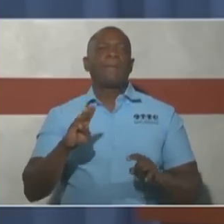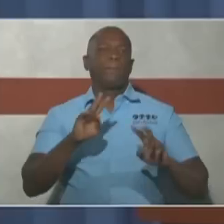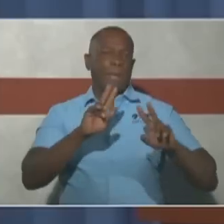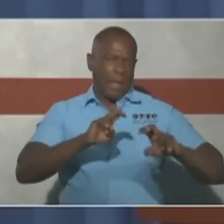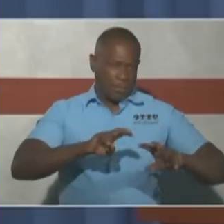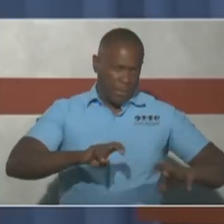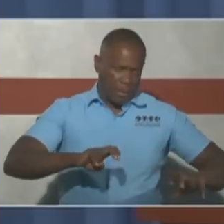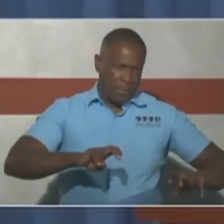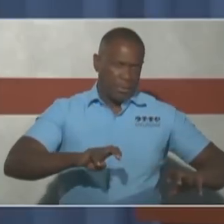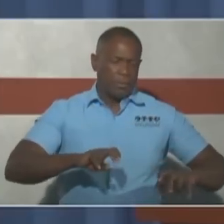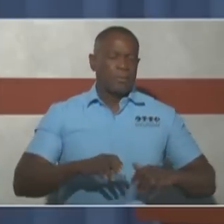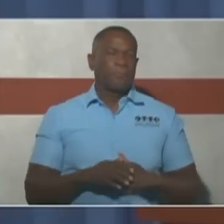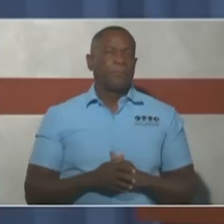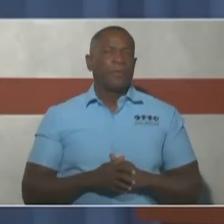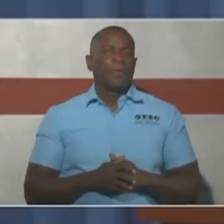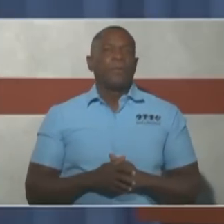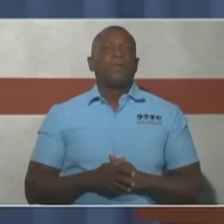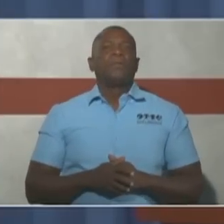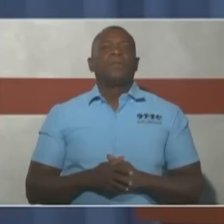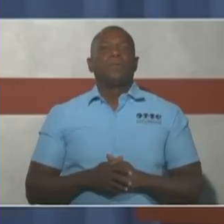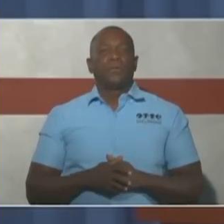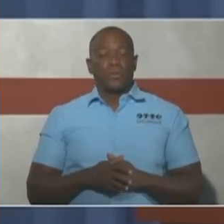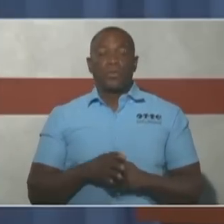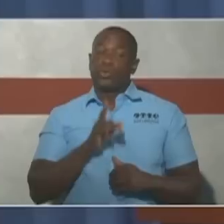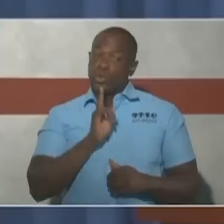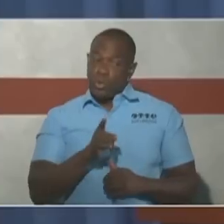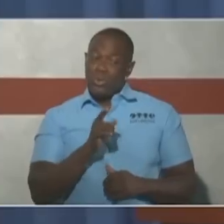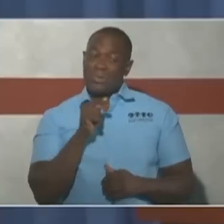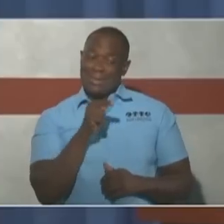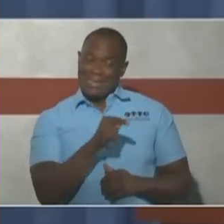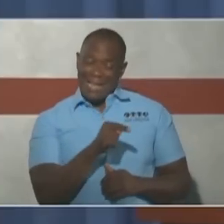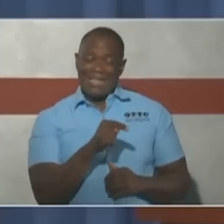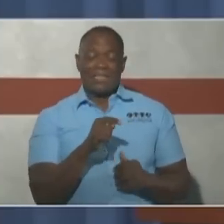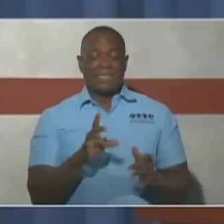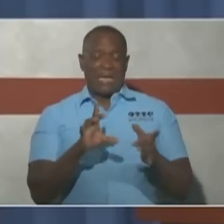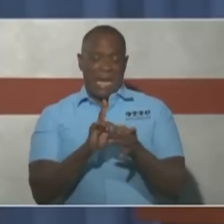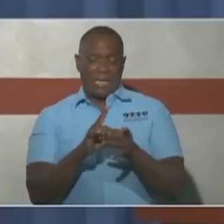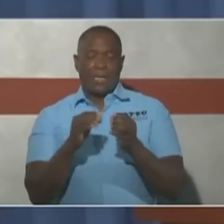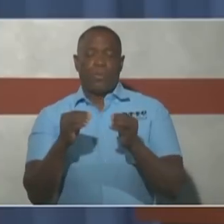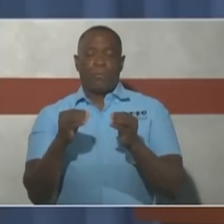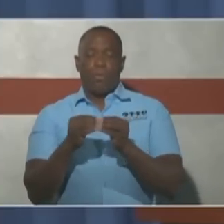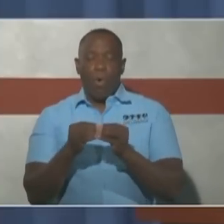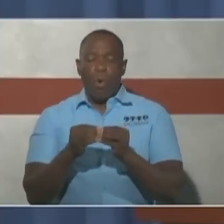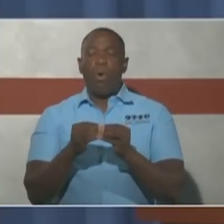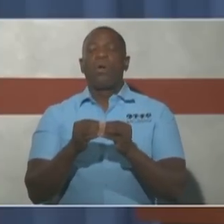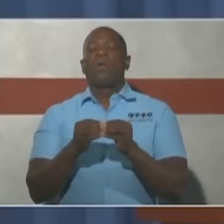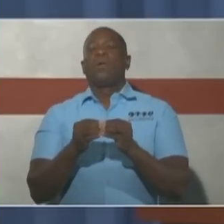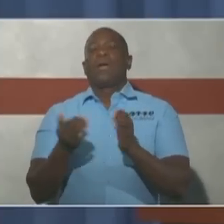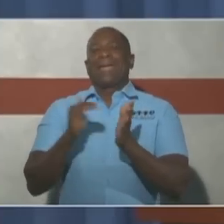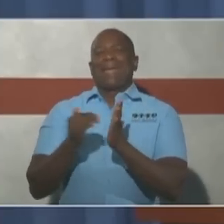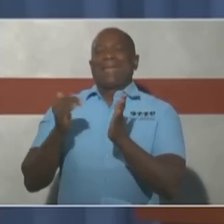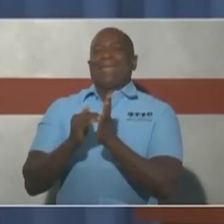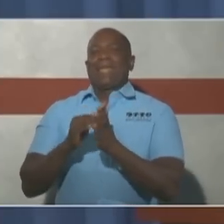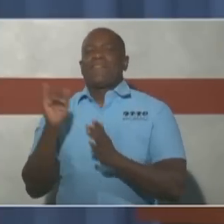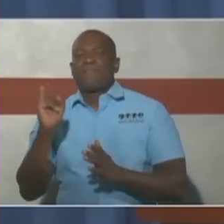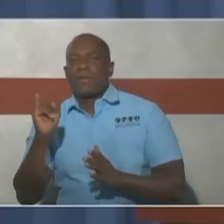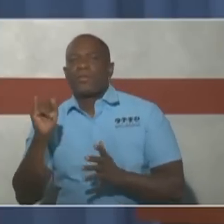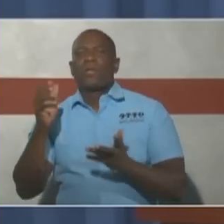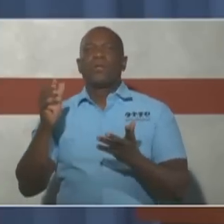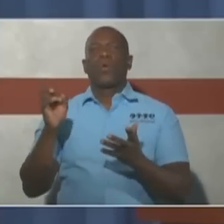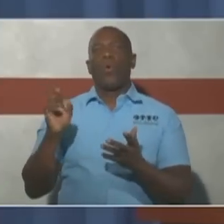on laboratory experiments, and while the results suggest that XBB 1.5 is likely to be associated with